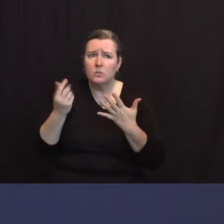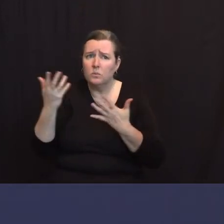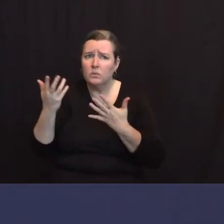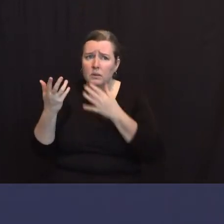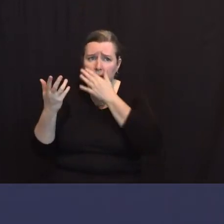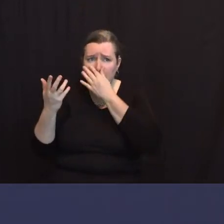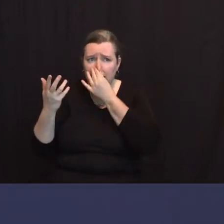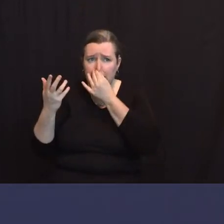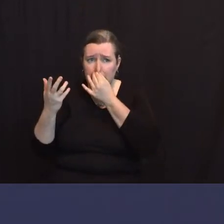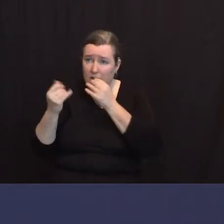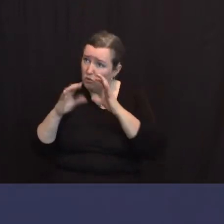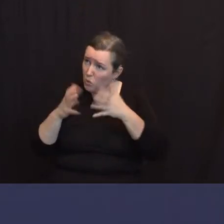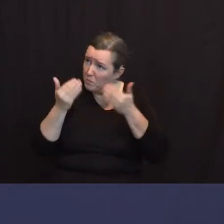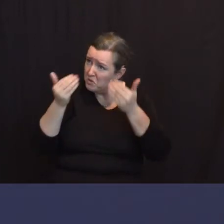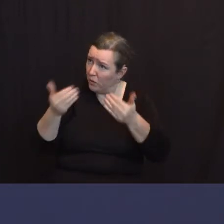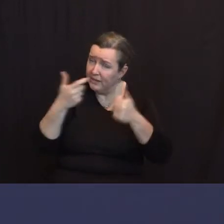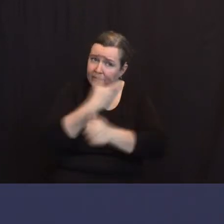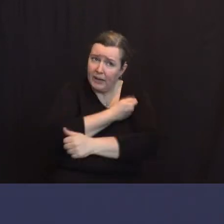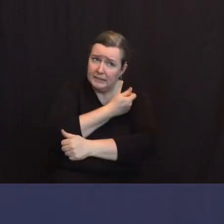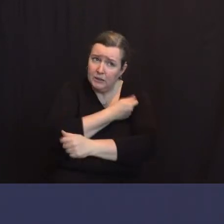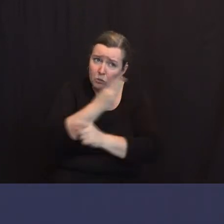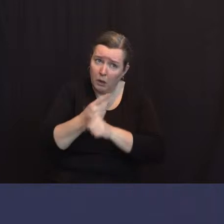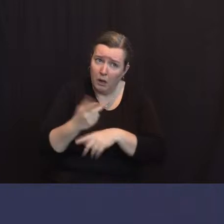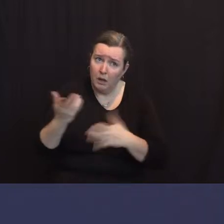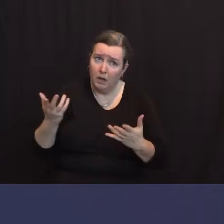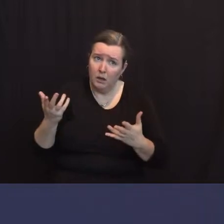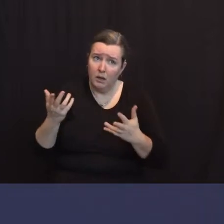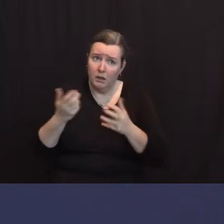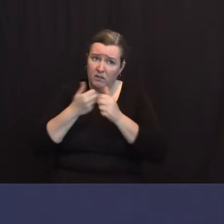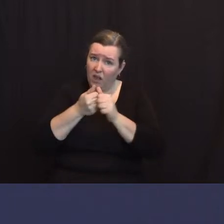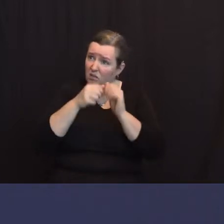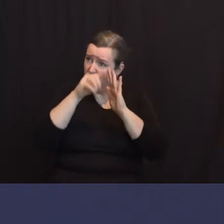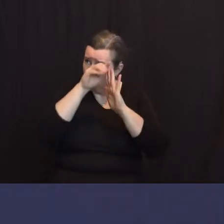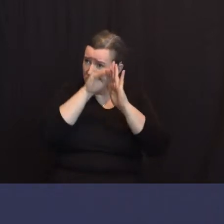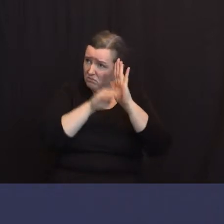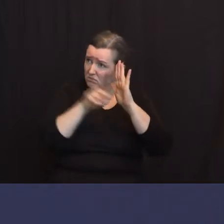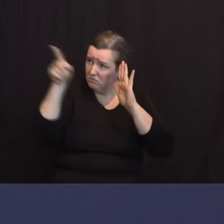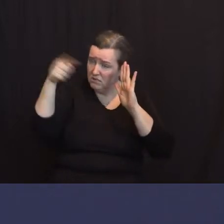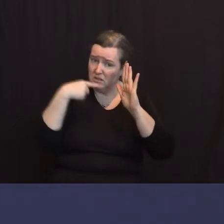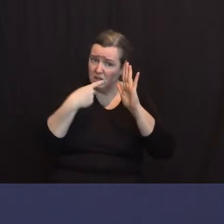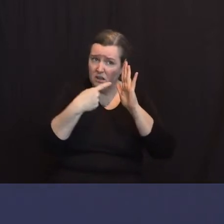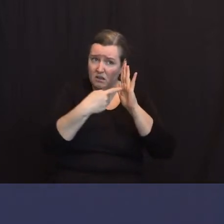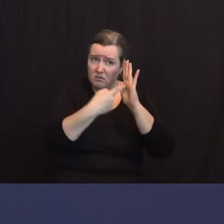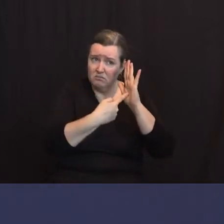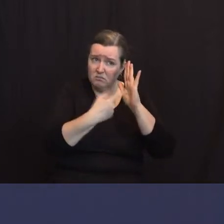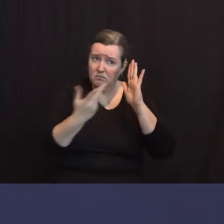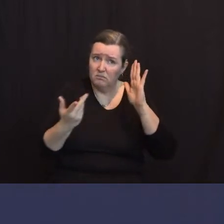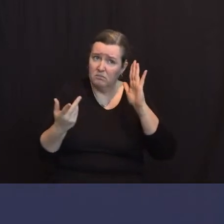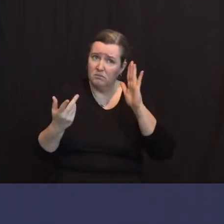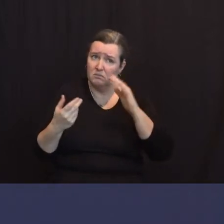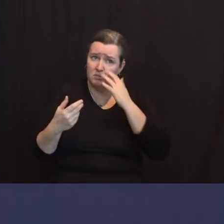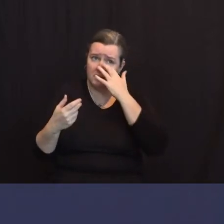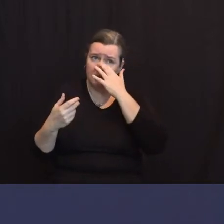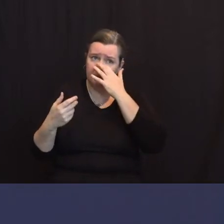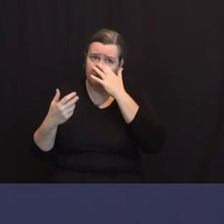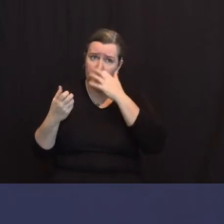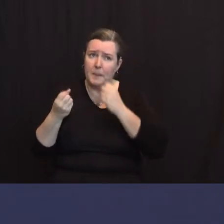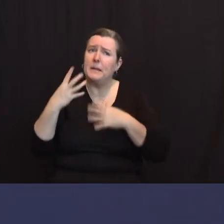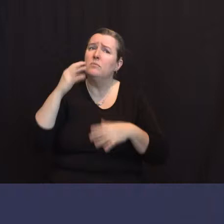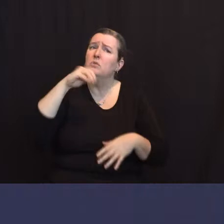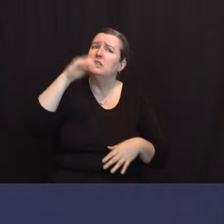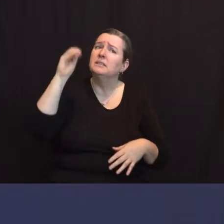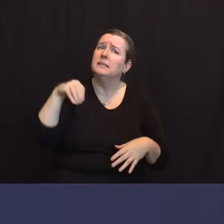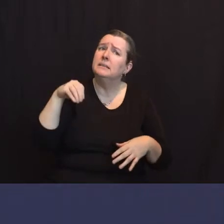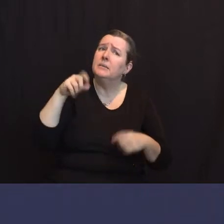for vaccinations according to DOH guidelines, along with 10 other medical conditions. What is the percent of the population currently eligible,